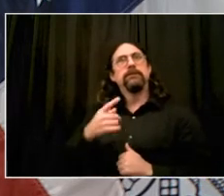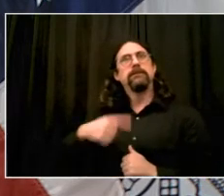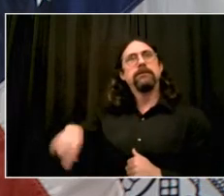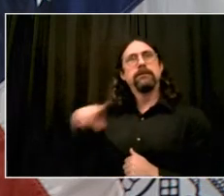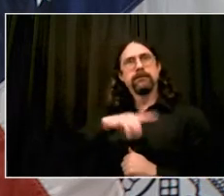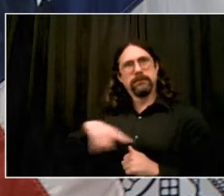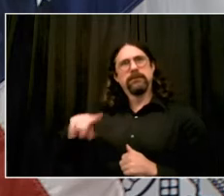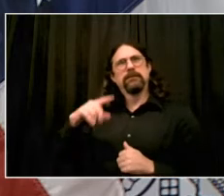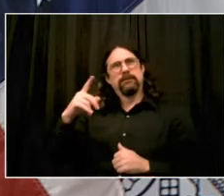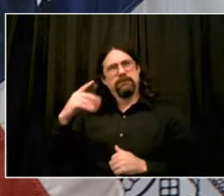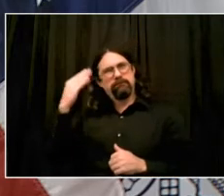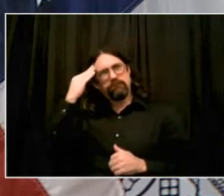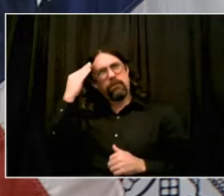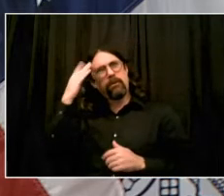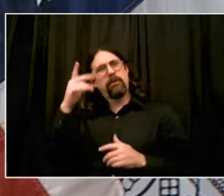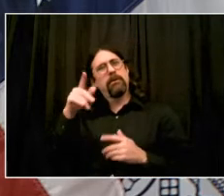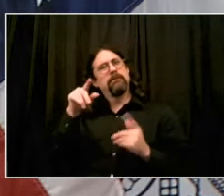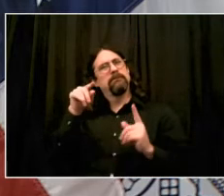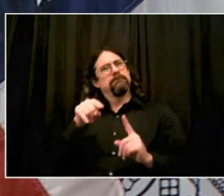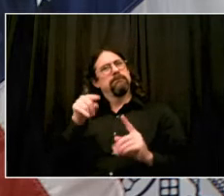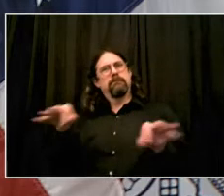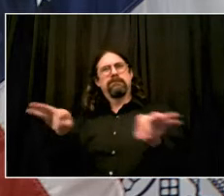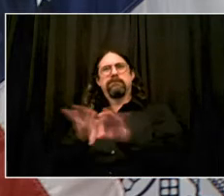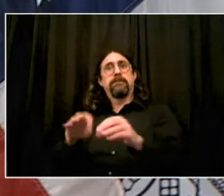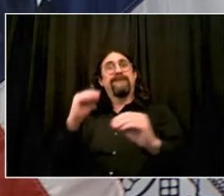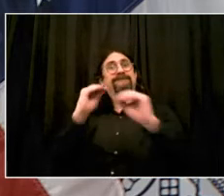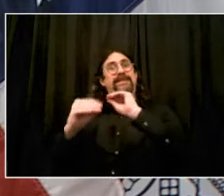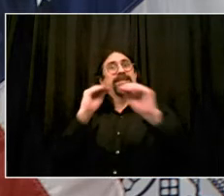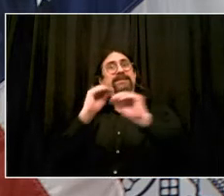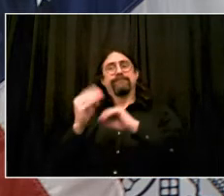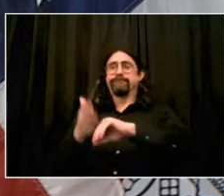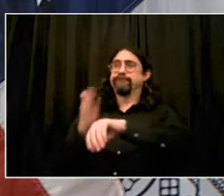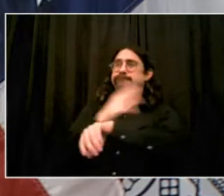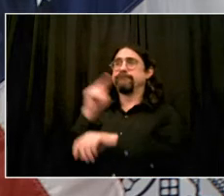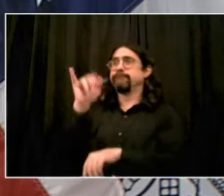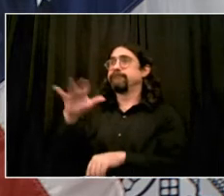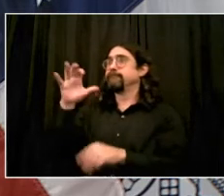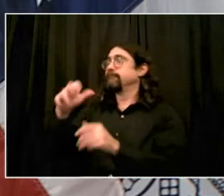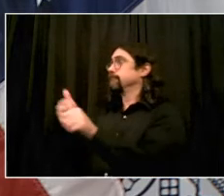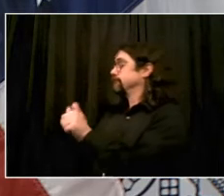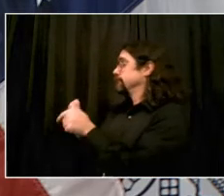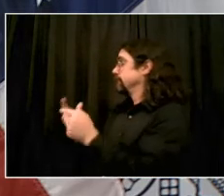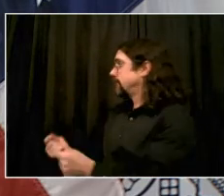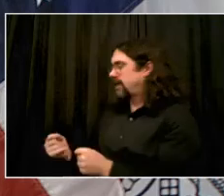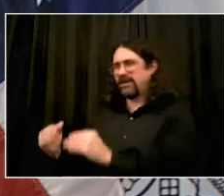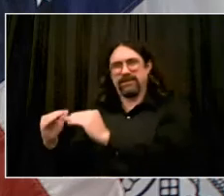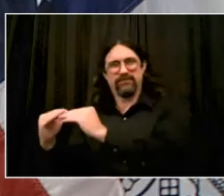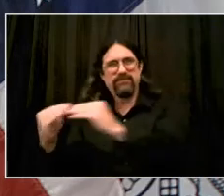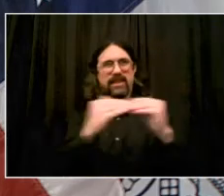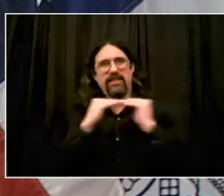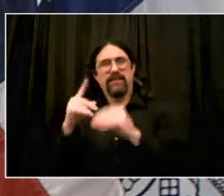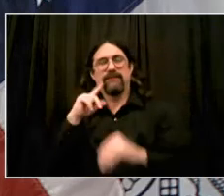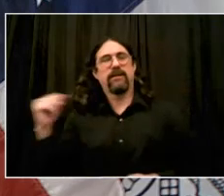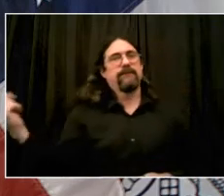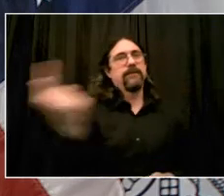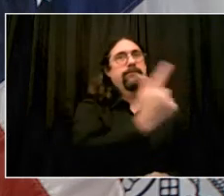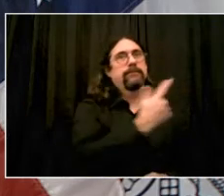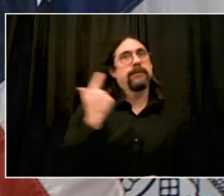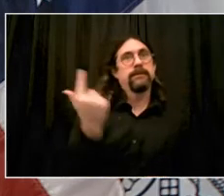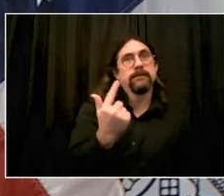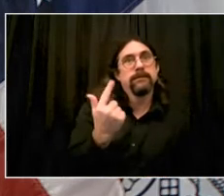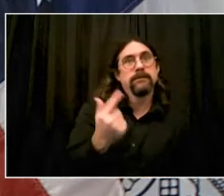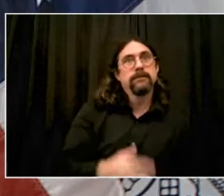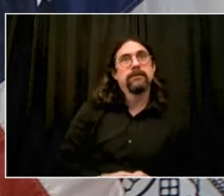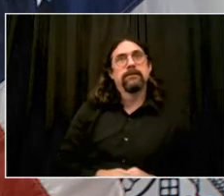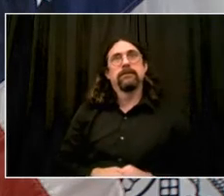we make it a city that works for working people in a sustainable way. So that's the work ahead. It's powerful and exciting work. Even as we fight